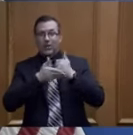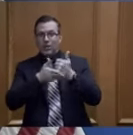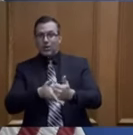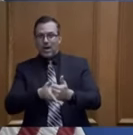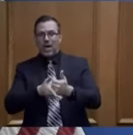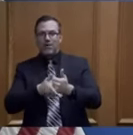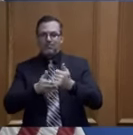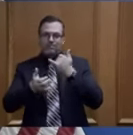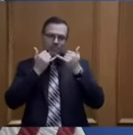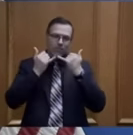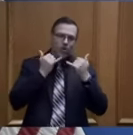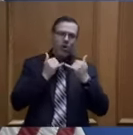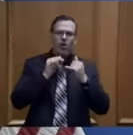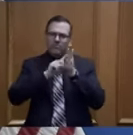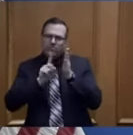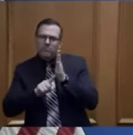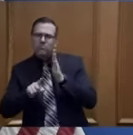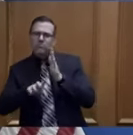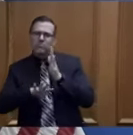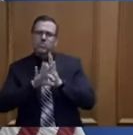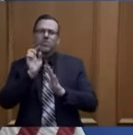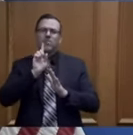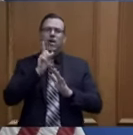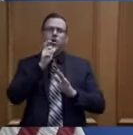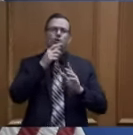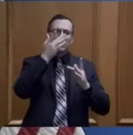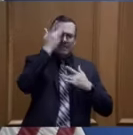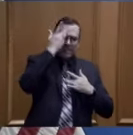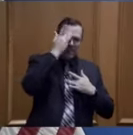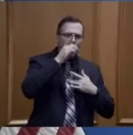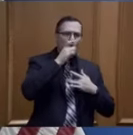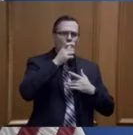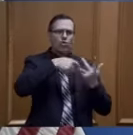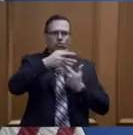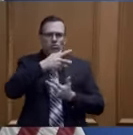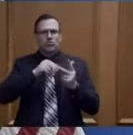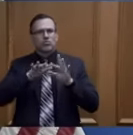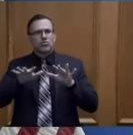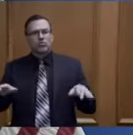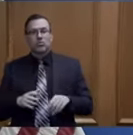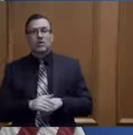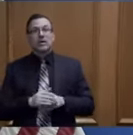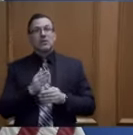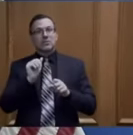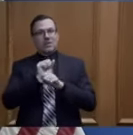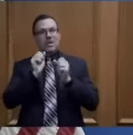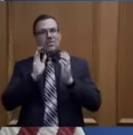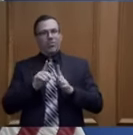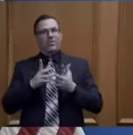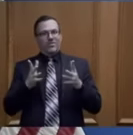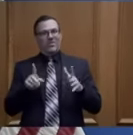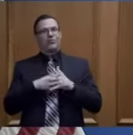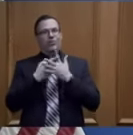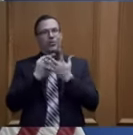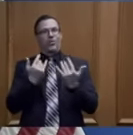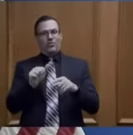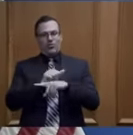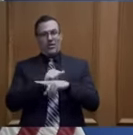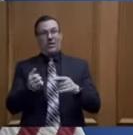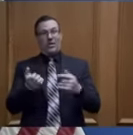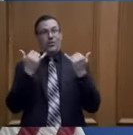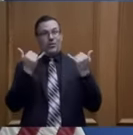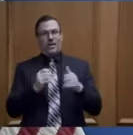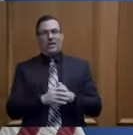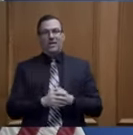current workforce for contact tracing. Many of these employees are being trained even today, and some of them will have their first